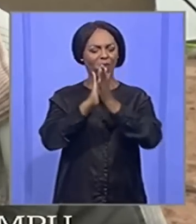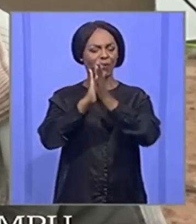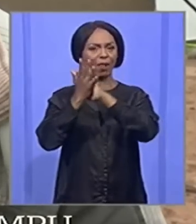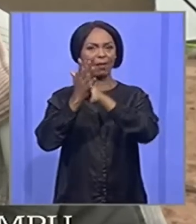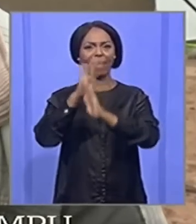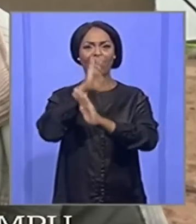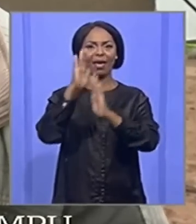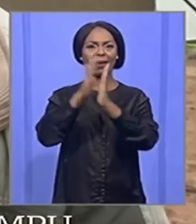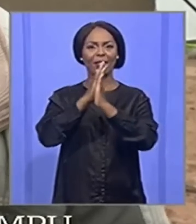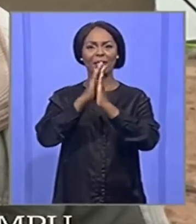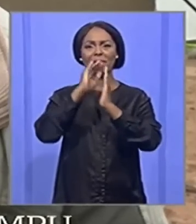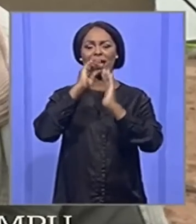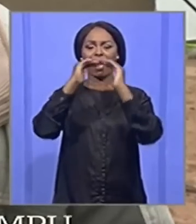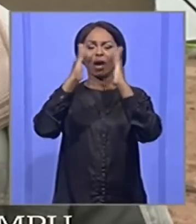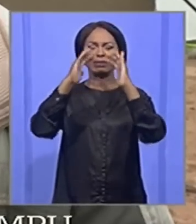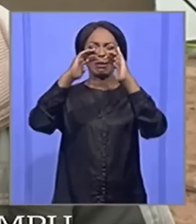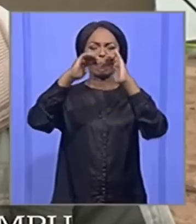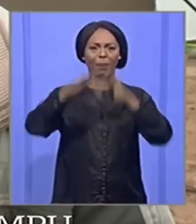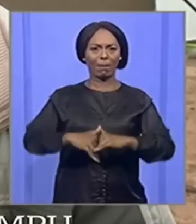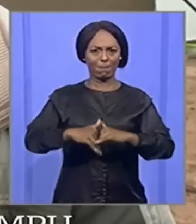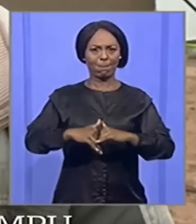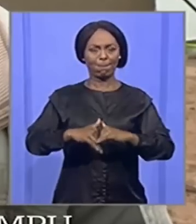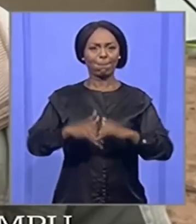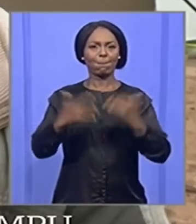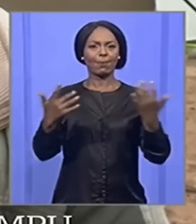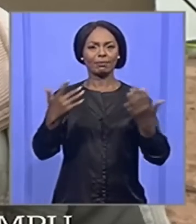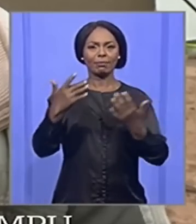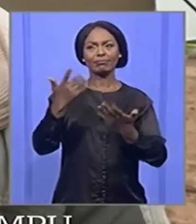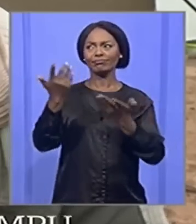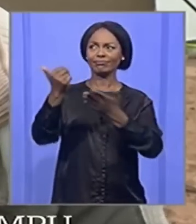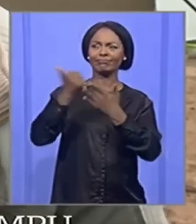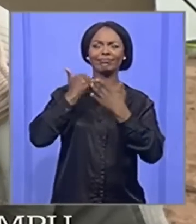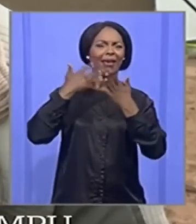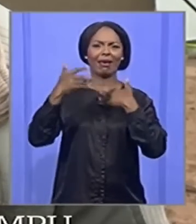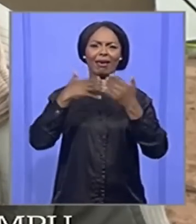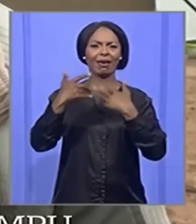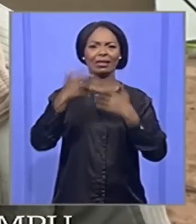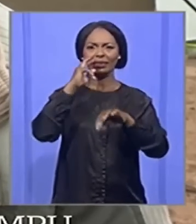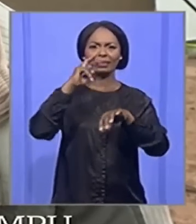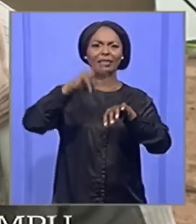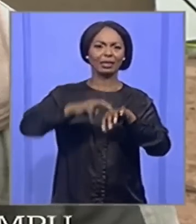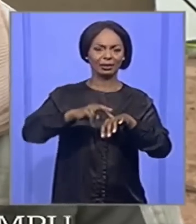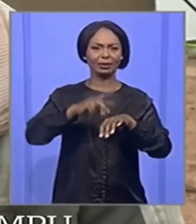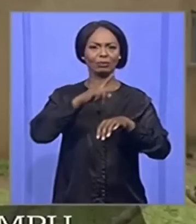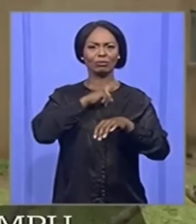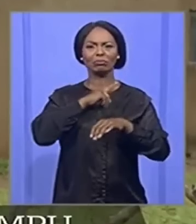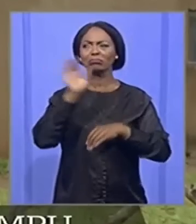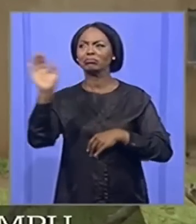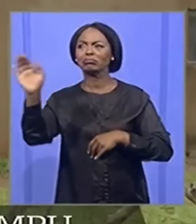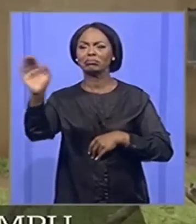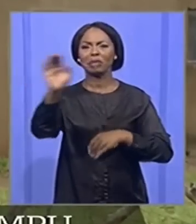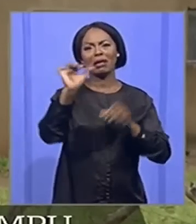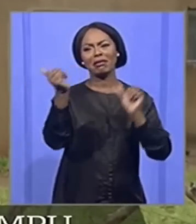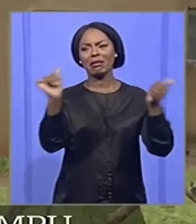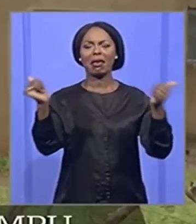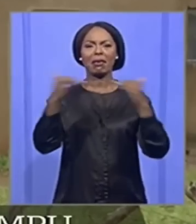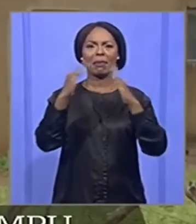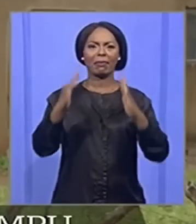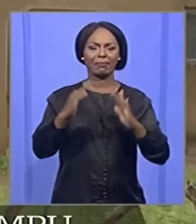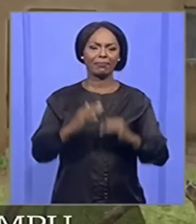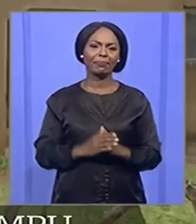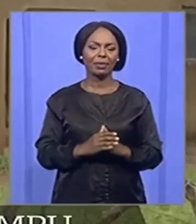bolela hore ha ke sana ntlo ho hang. Mme ke kopa ho fuwa thuso ya mofuta ofe kapa ofe ka ha ke ntse ke kopisa ho ba aisane.